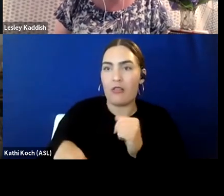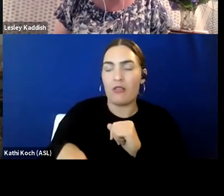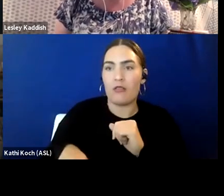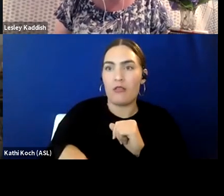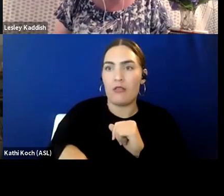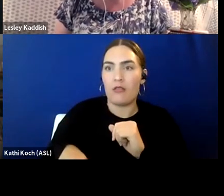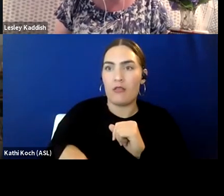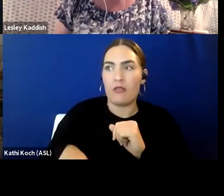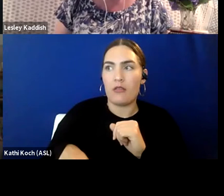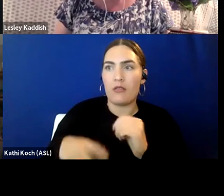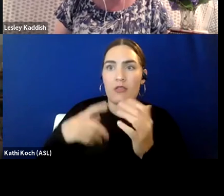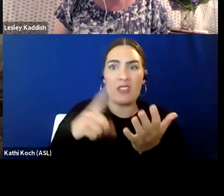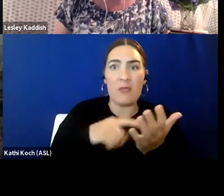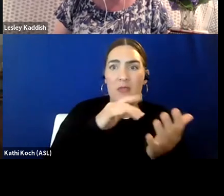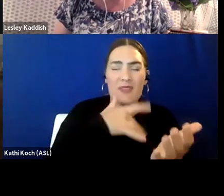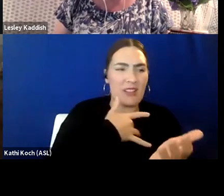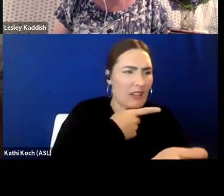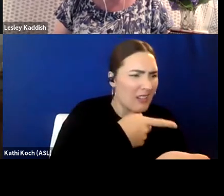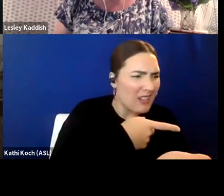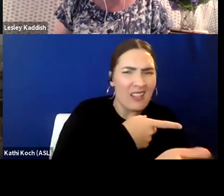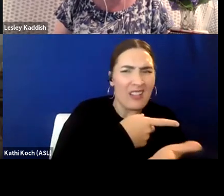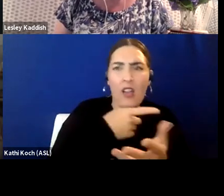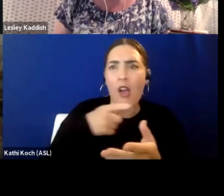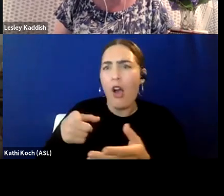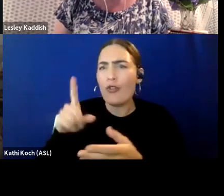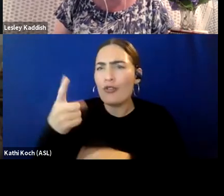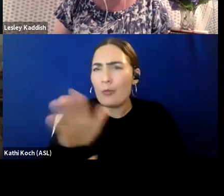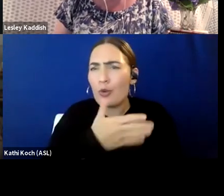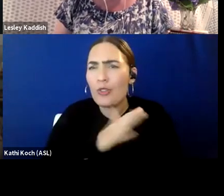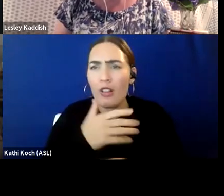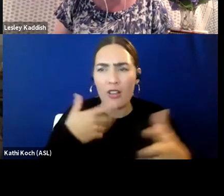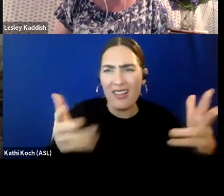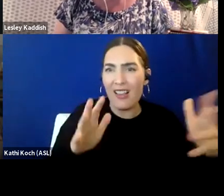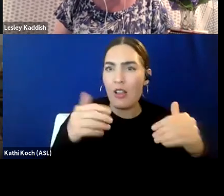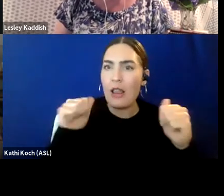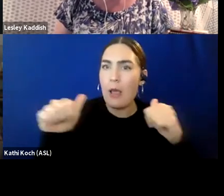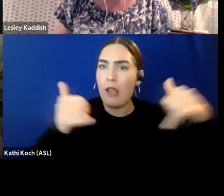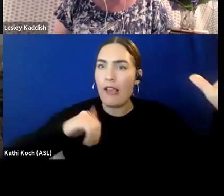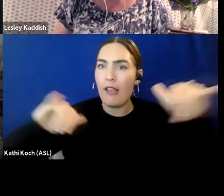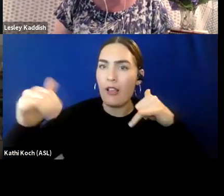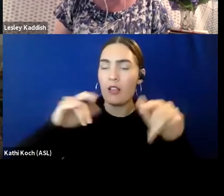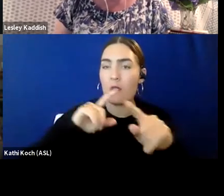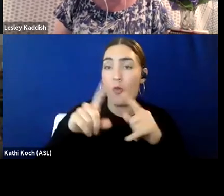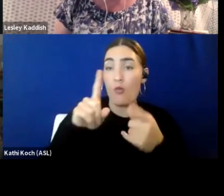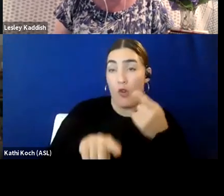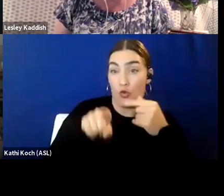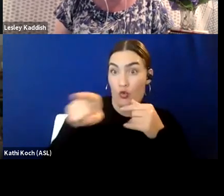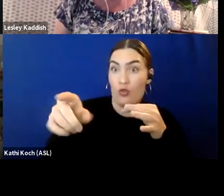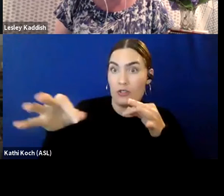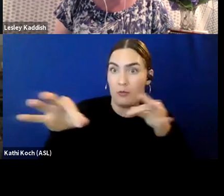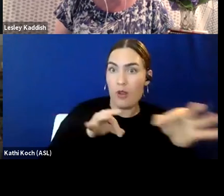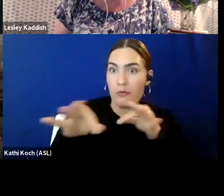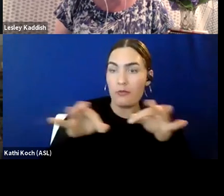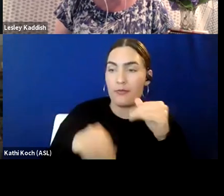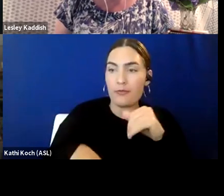know, programmatic, or this is just simply a piece of music. But the thing that I think you're talking about here is, for example, when we